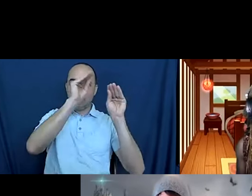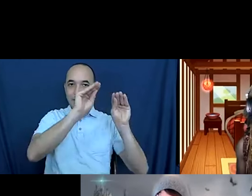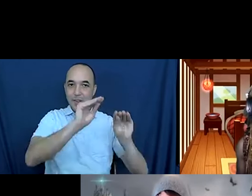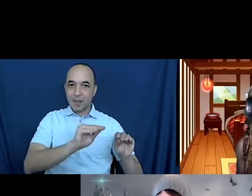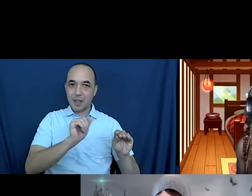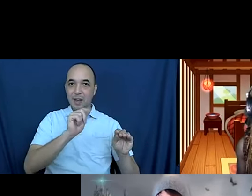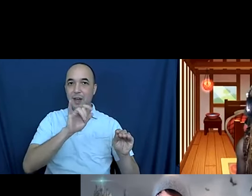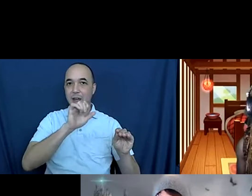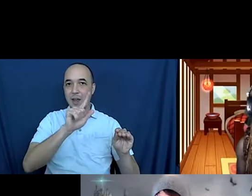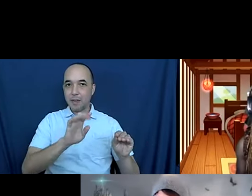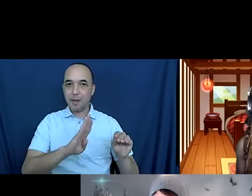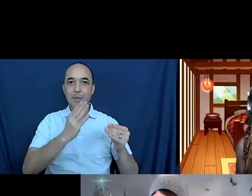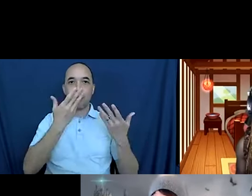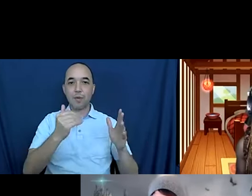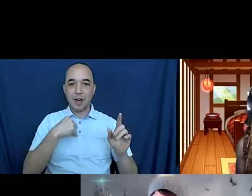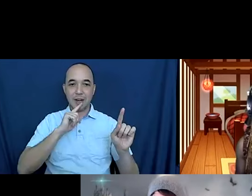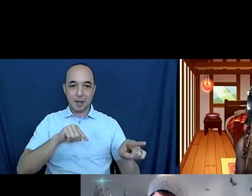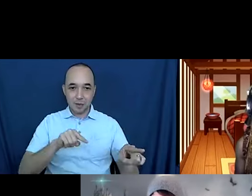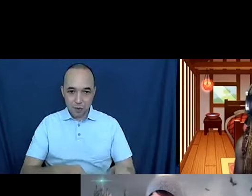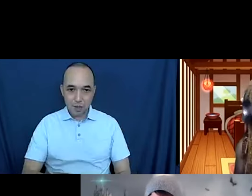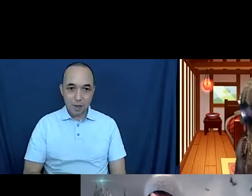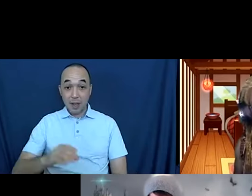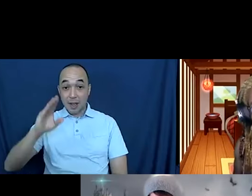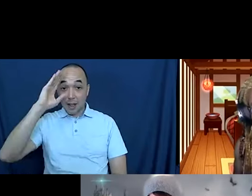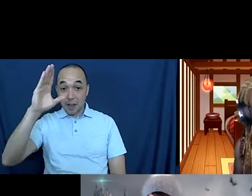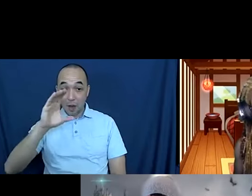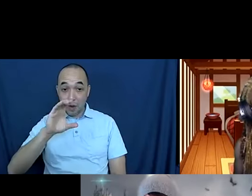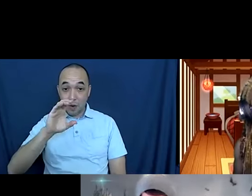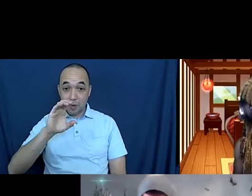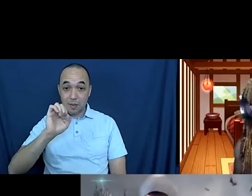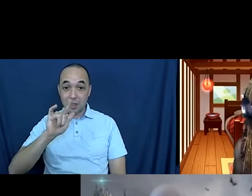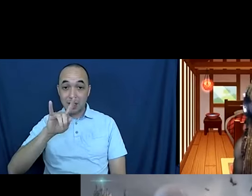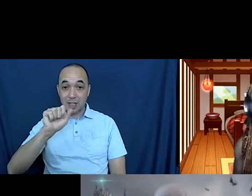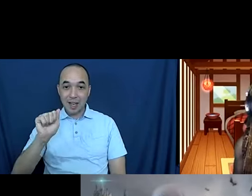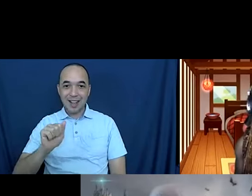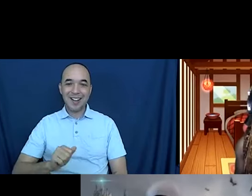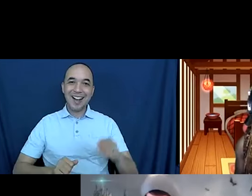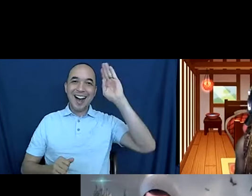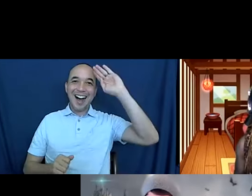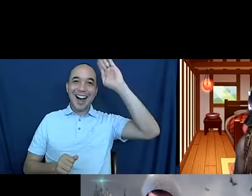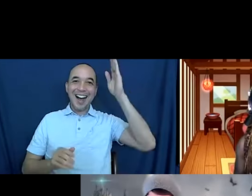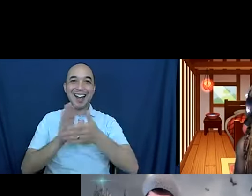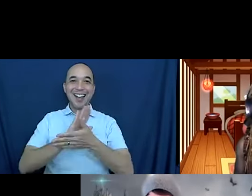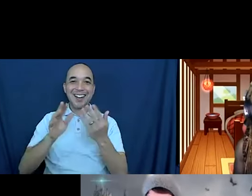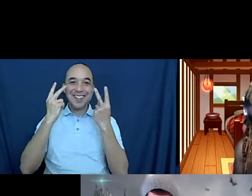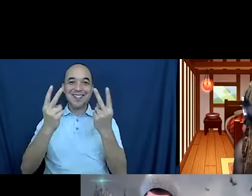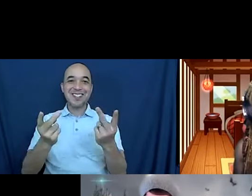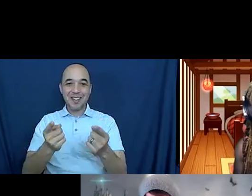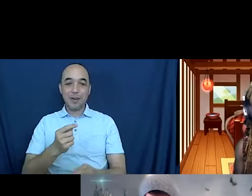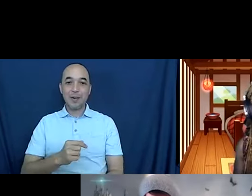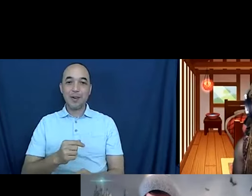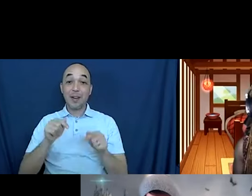it. That's awesome. Selena's with us. Hi, Selena. Good to see you. Hi, Selena. Hi, nice to see you guys. Oh, this is